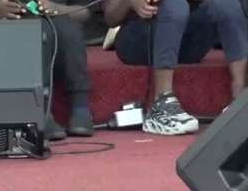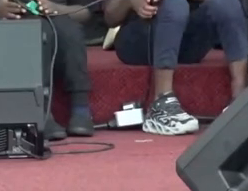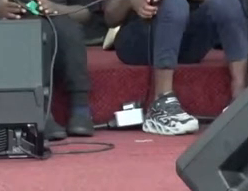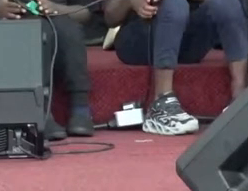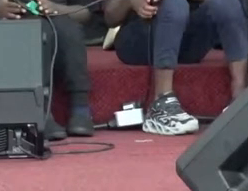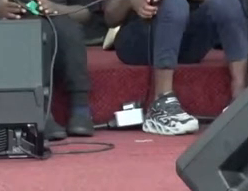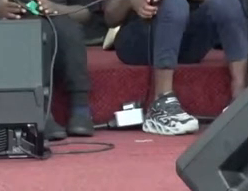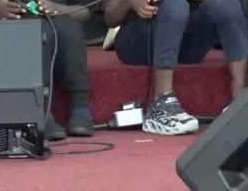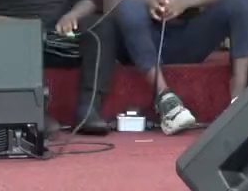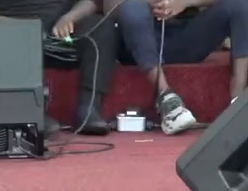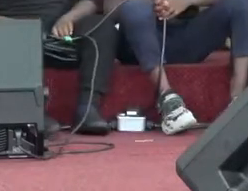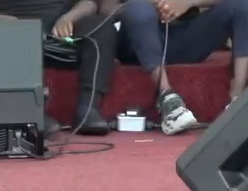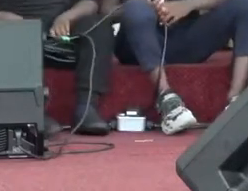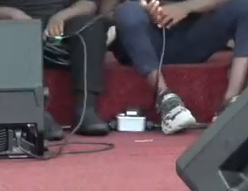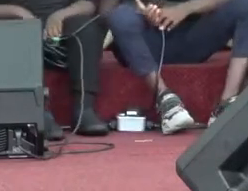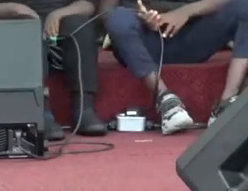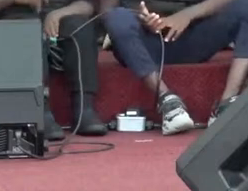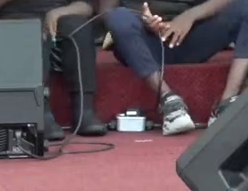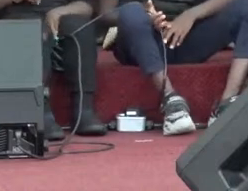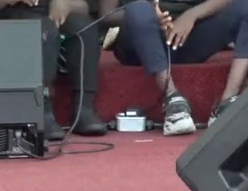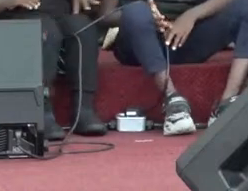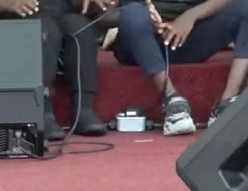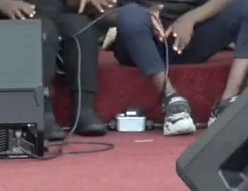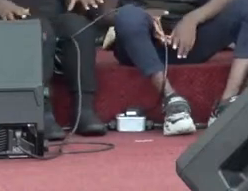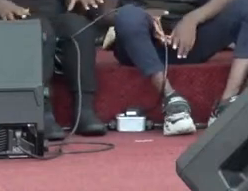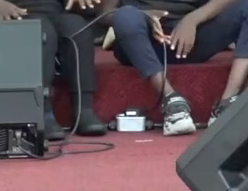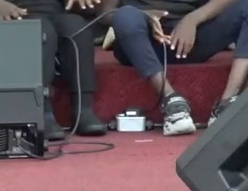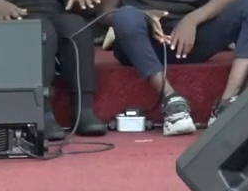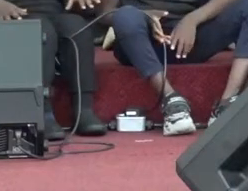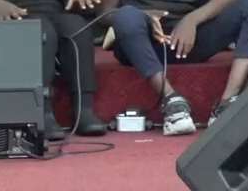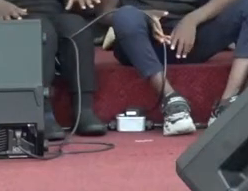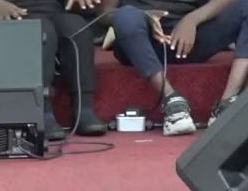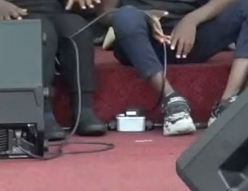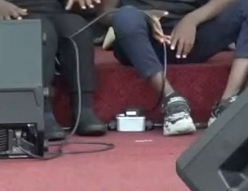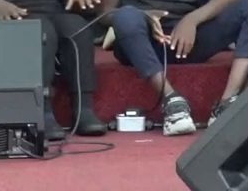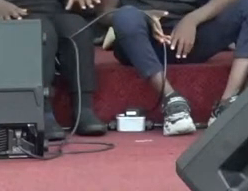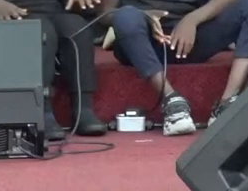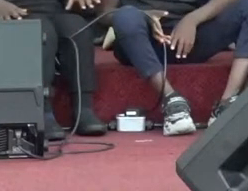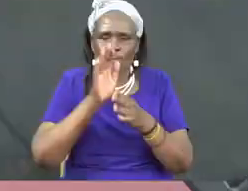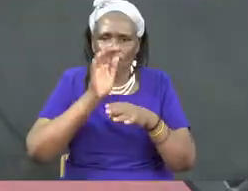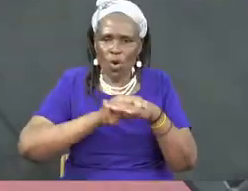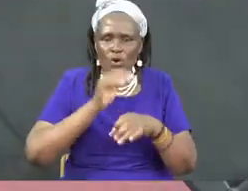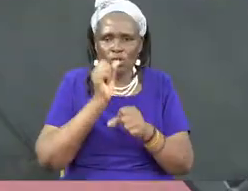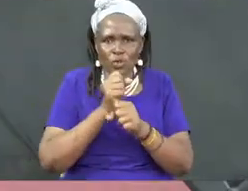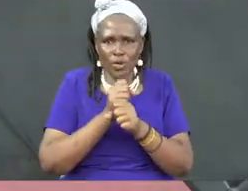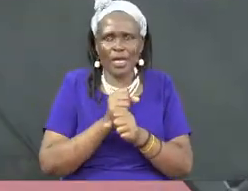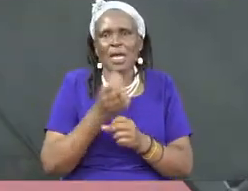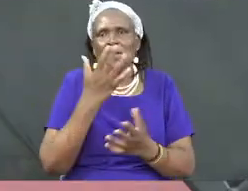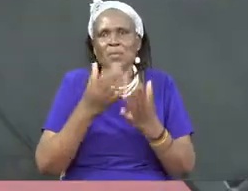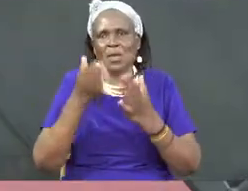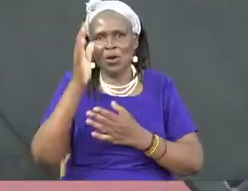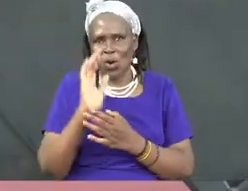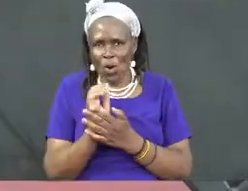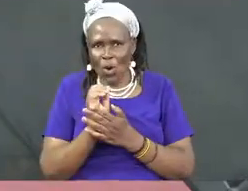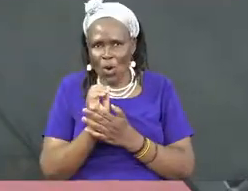Thank you, media team, for the awesome things you keep on doing. May God bless you. And keep shining